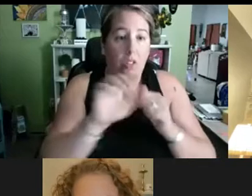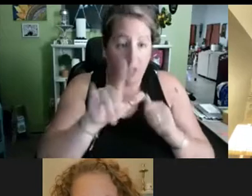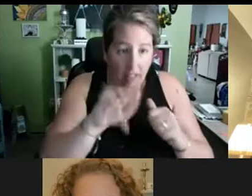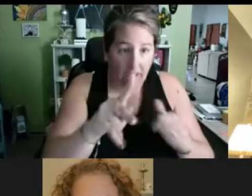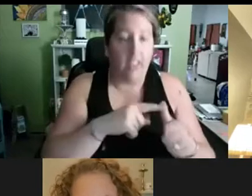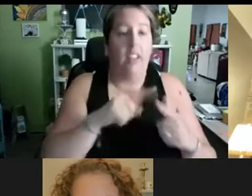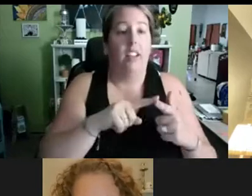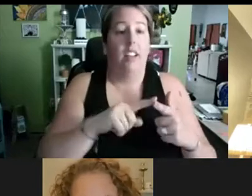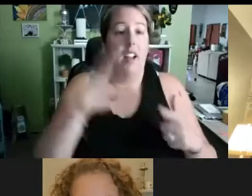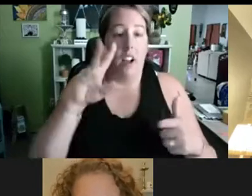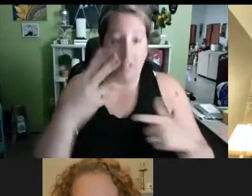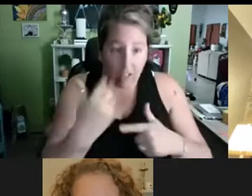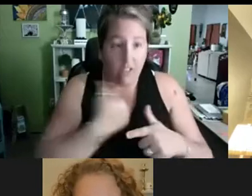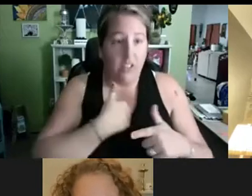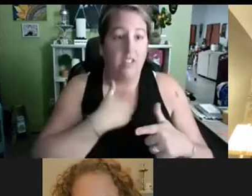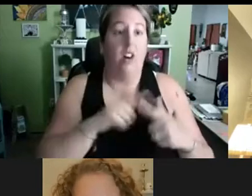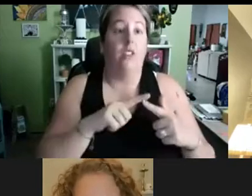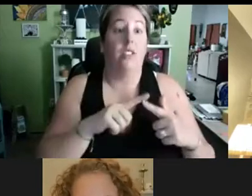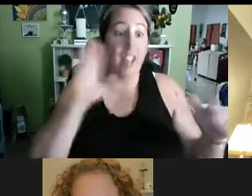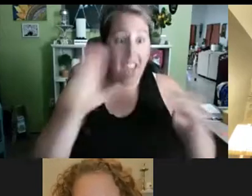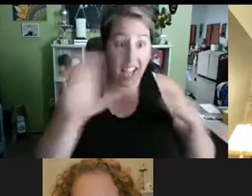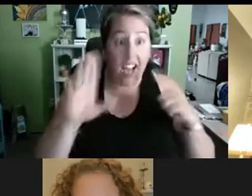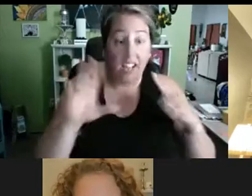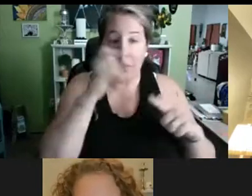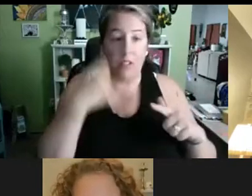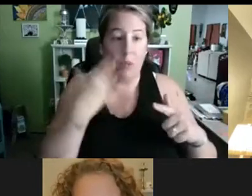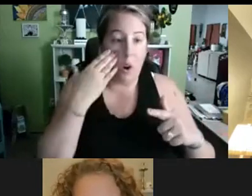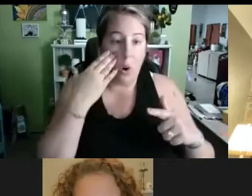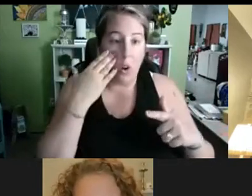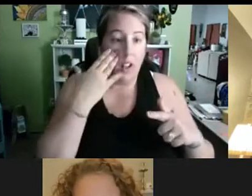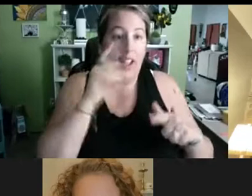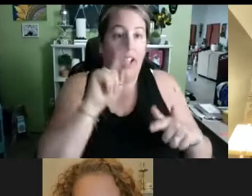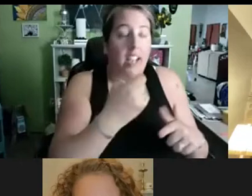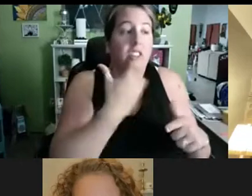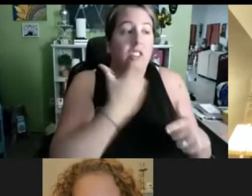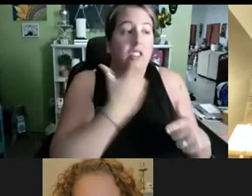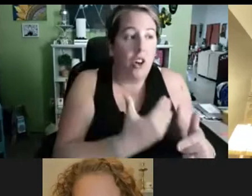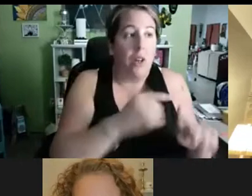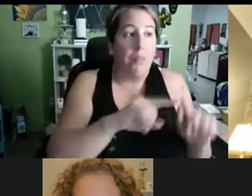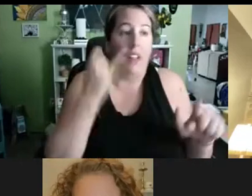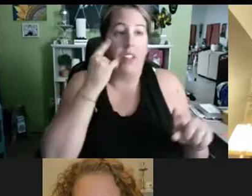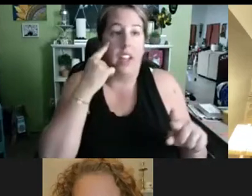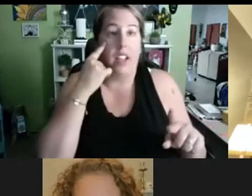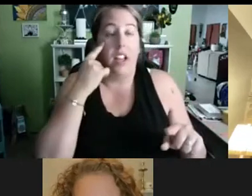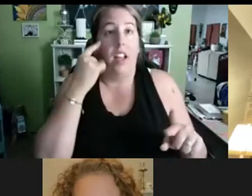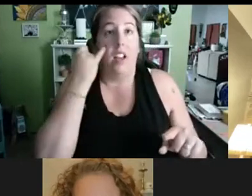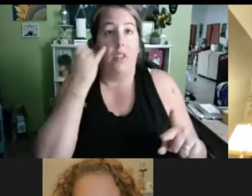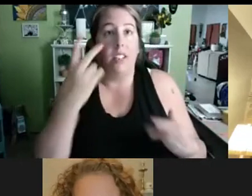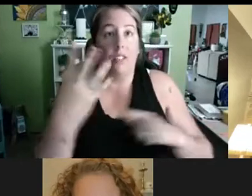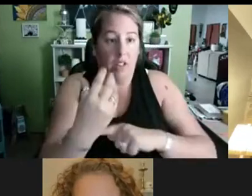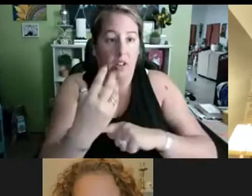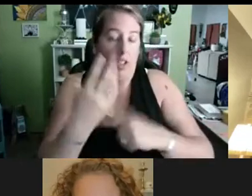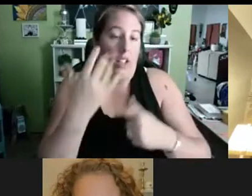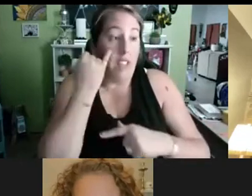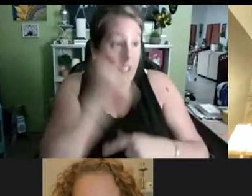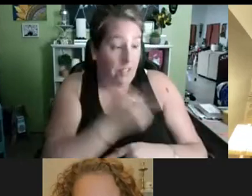with your link, a video of yourself saying, hey guys, because we know like a text is good, but I think if we see a video,